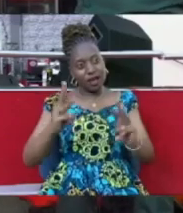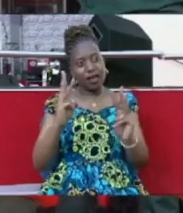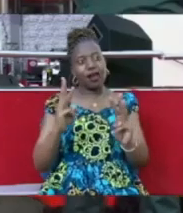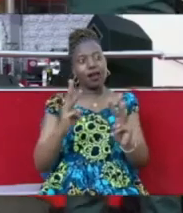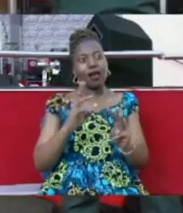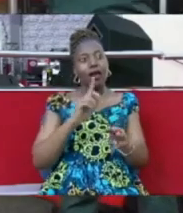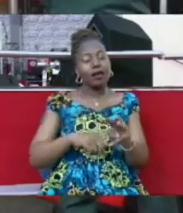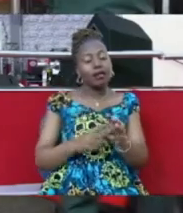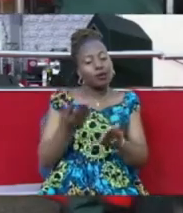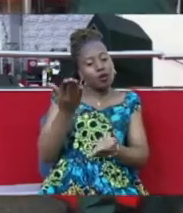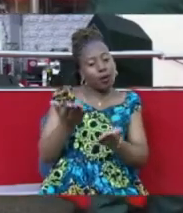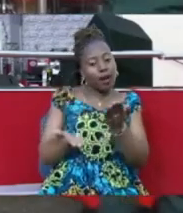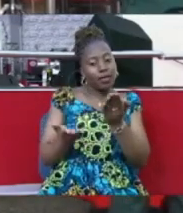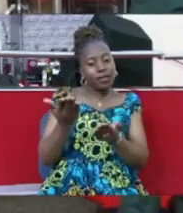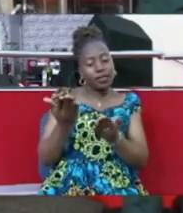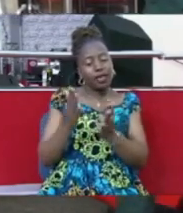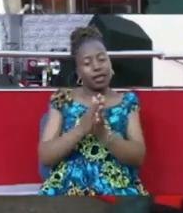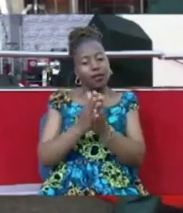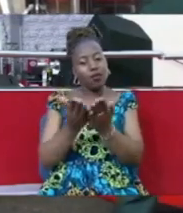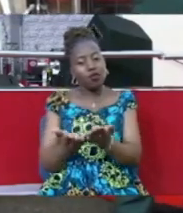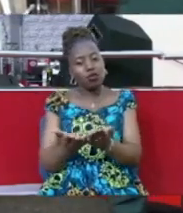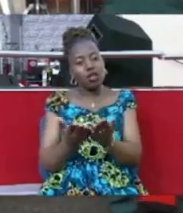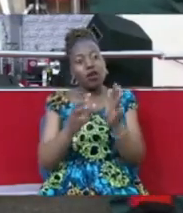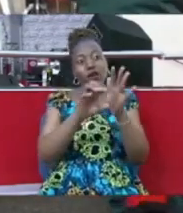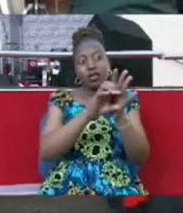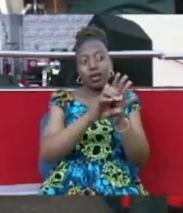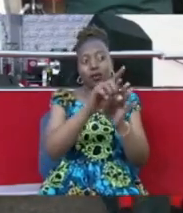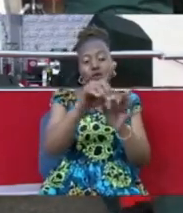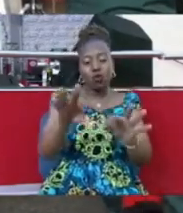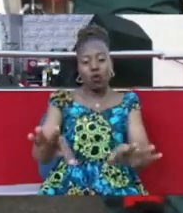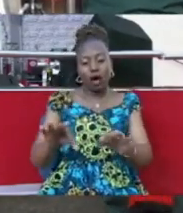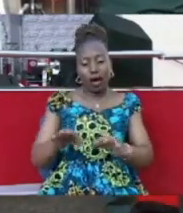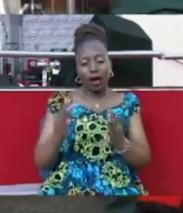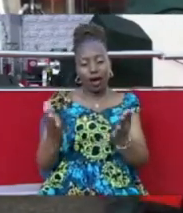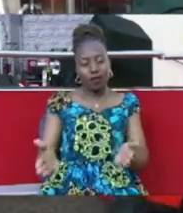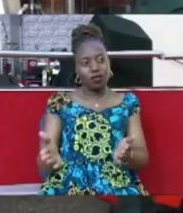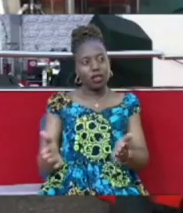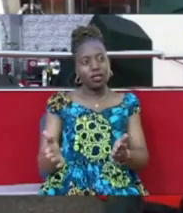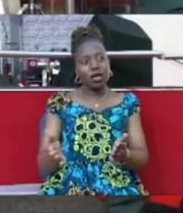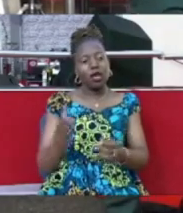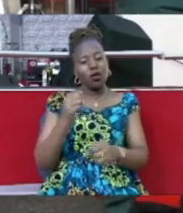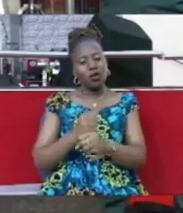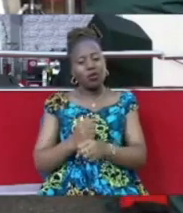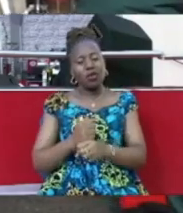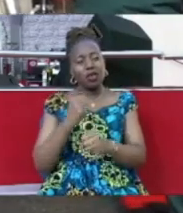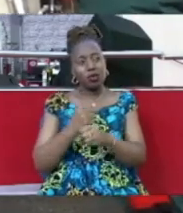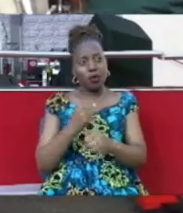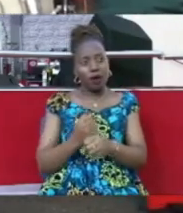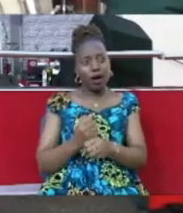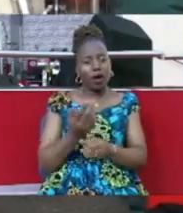balancing those books in the office because you are an accountant and you're doing them well, you're not doctoring the figures, that is a